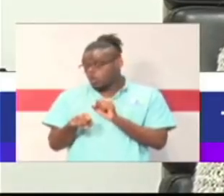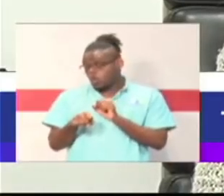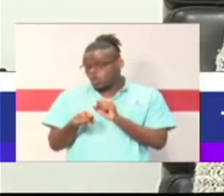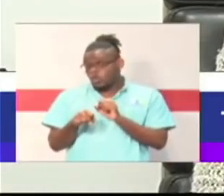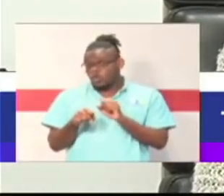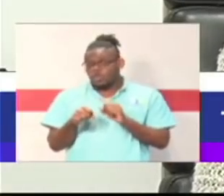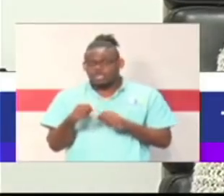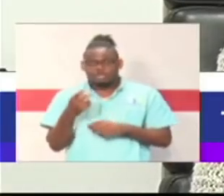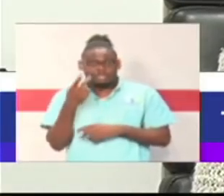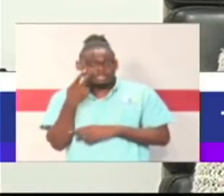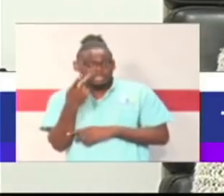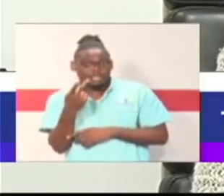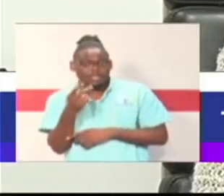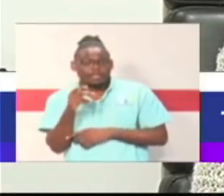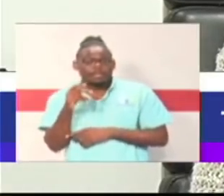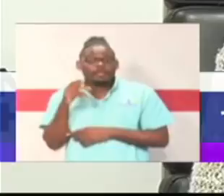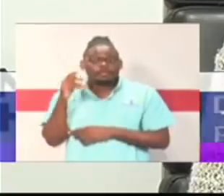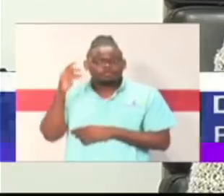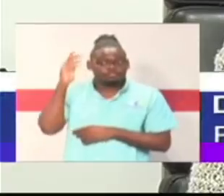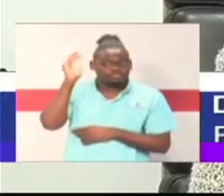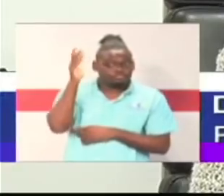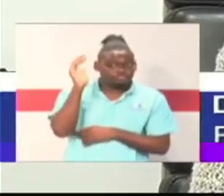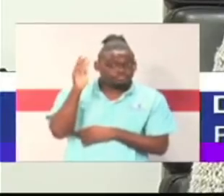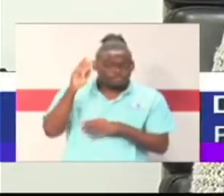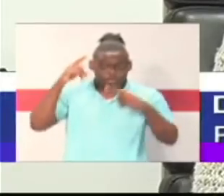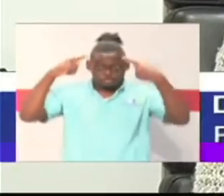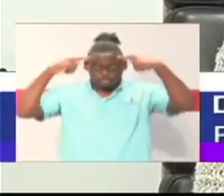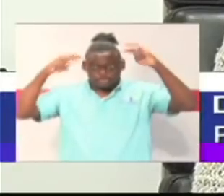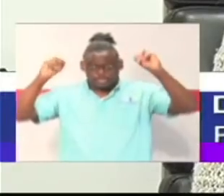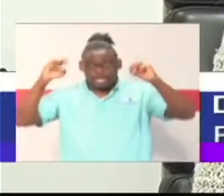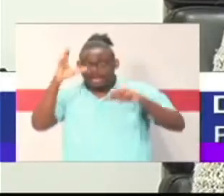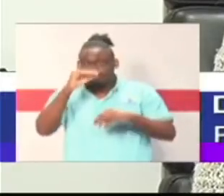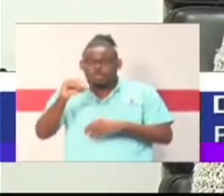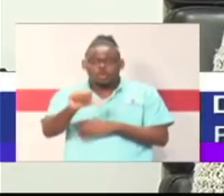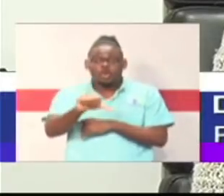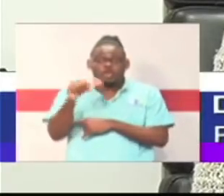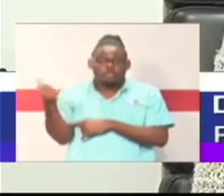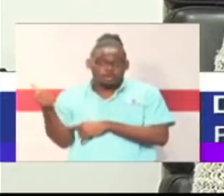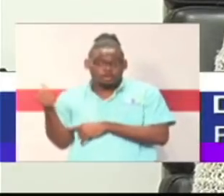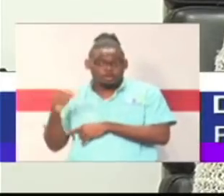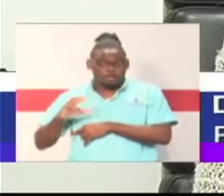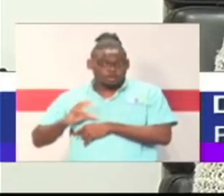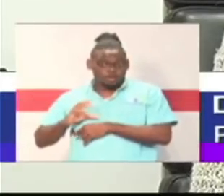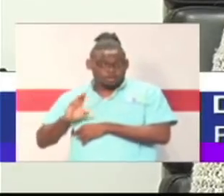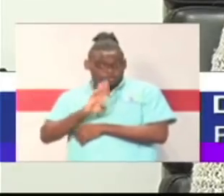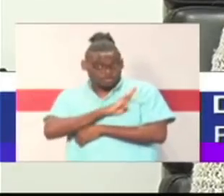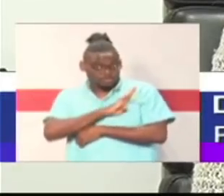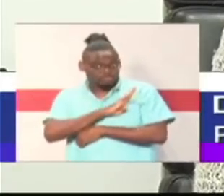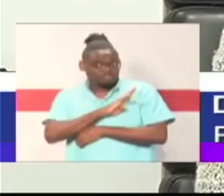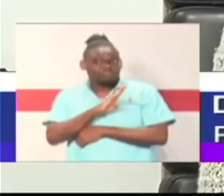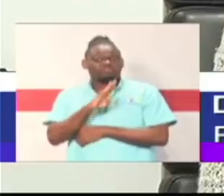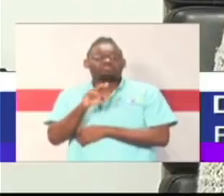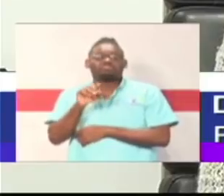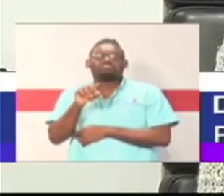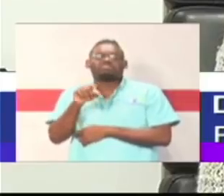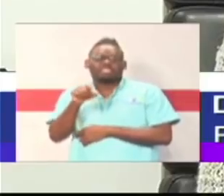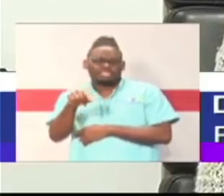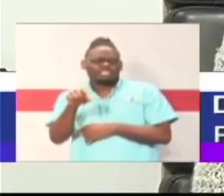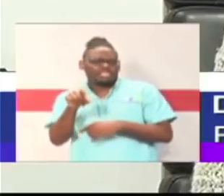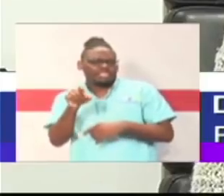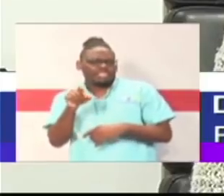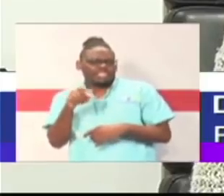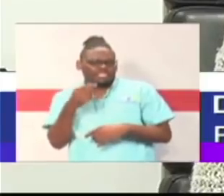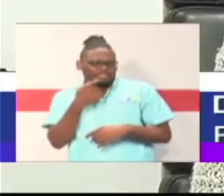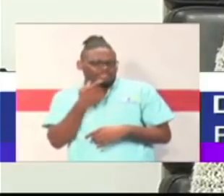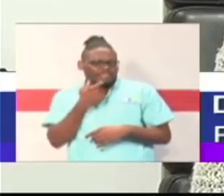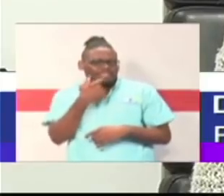the Honorable Prime Minister and other members of the Cabinet, vaccines have been received as donations. And if you require any